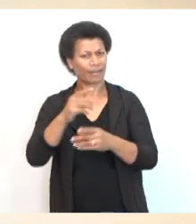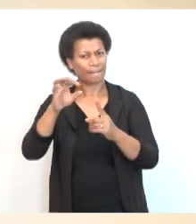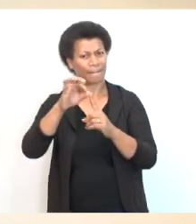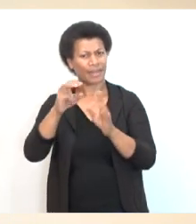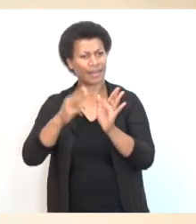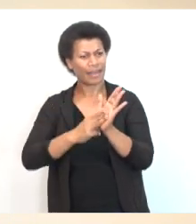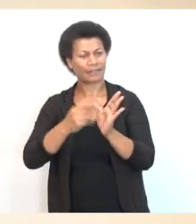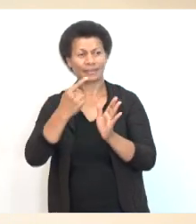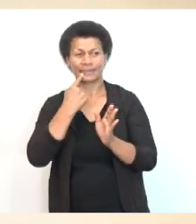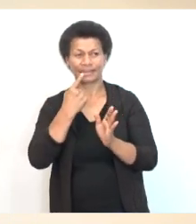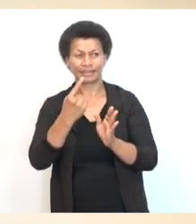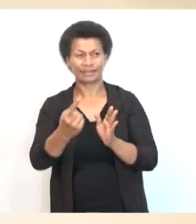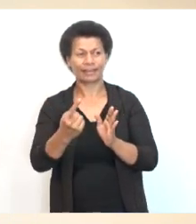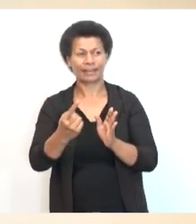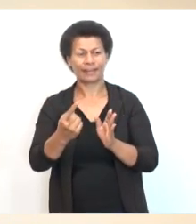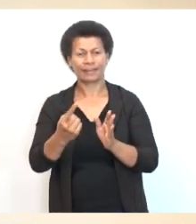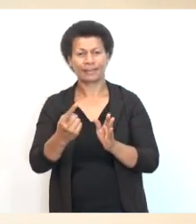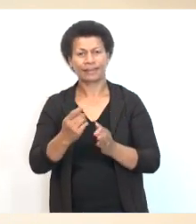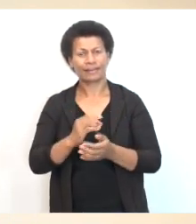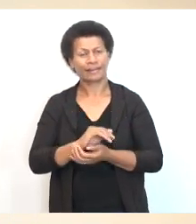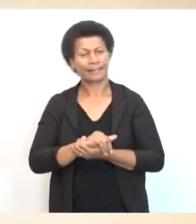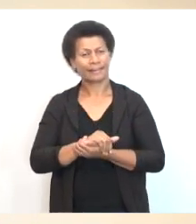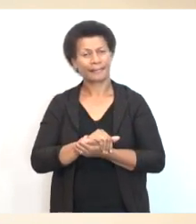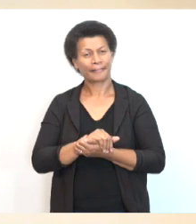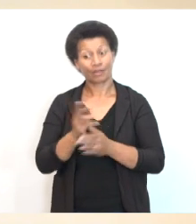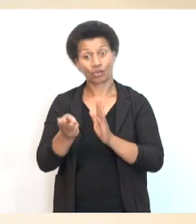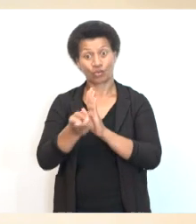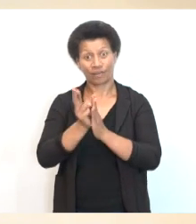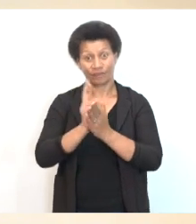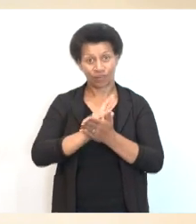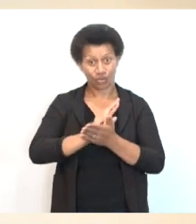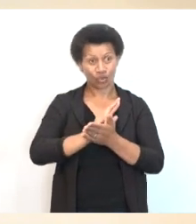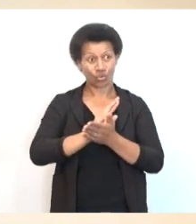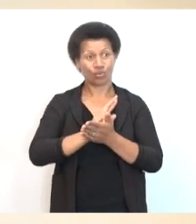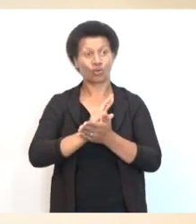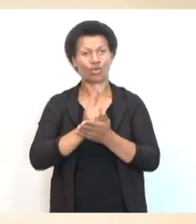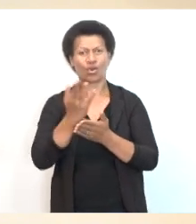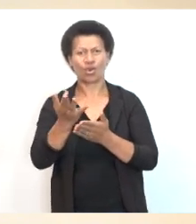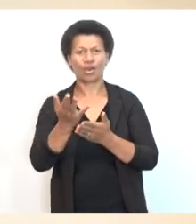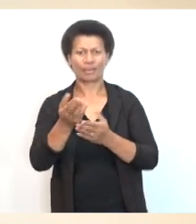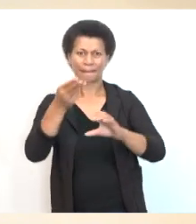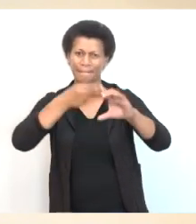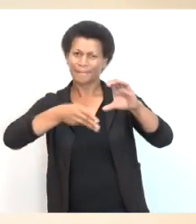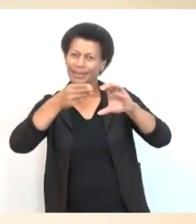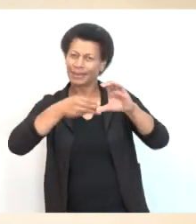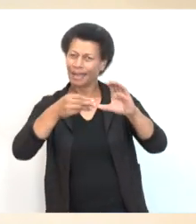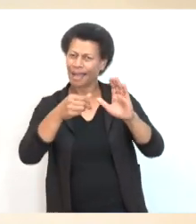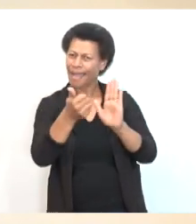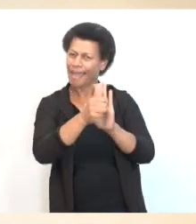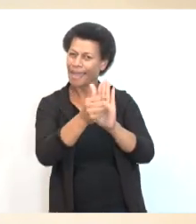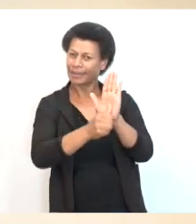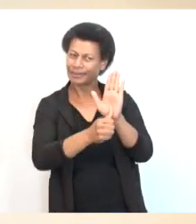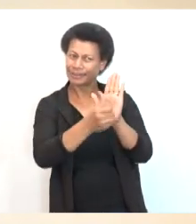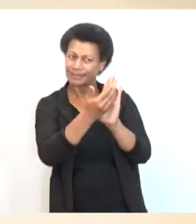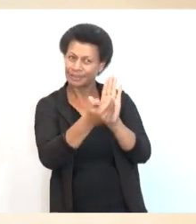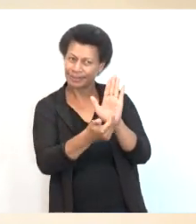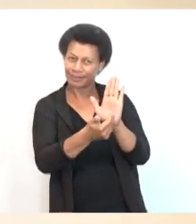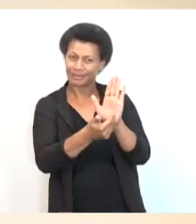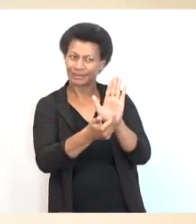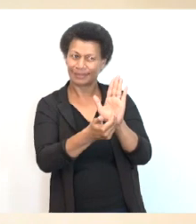So only where we provided a framework for them to sit and talk and move forward. And that's something that has been